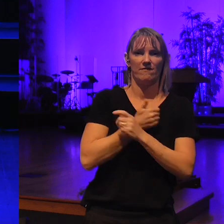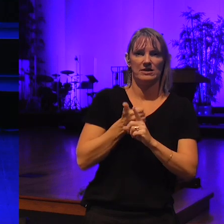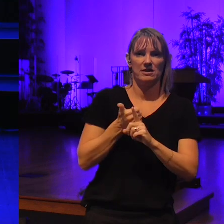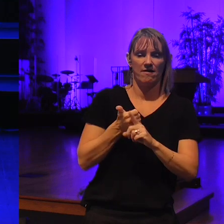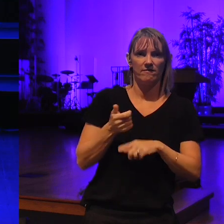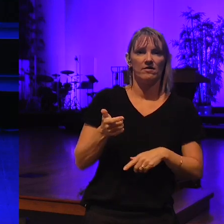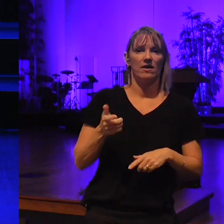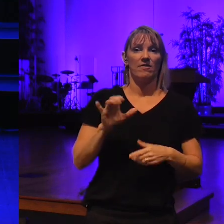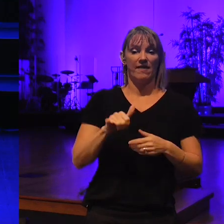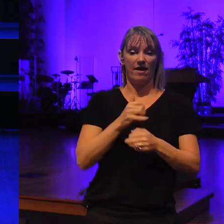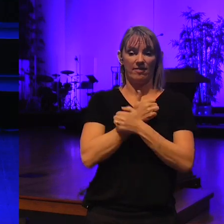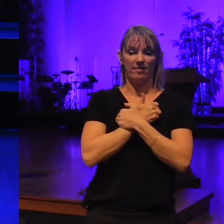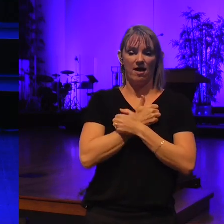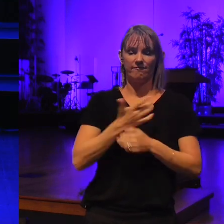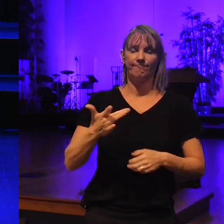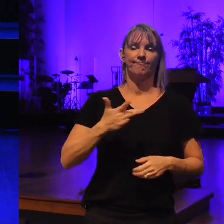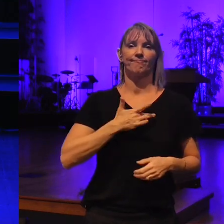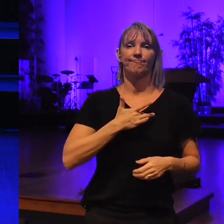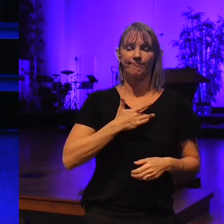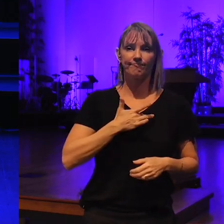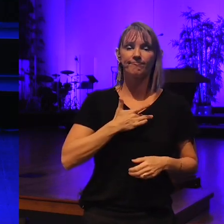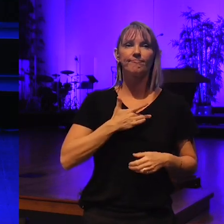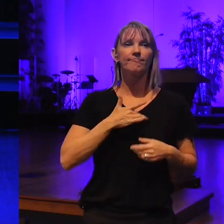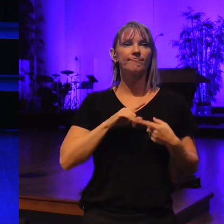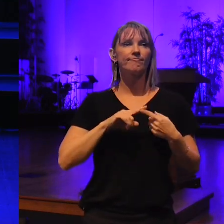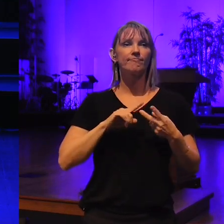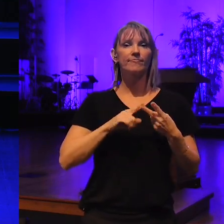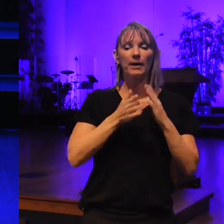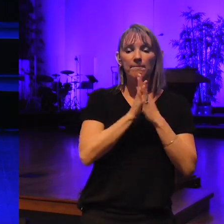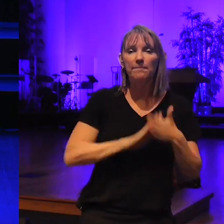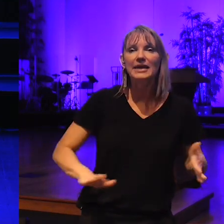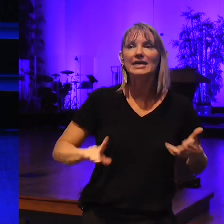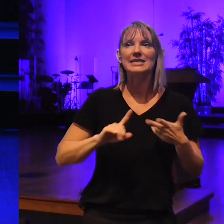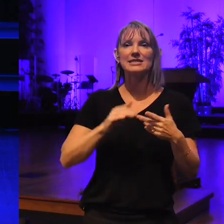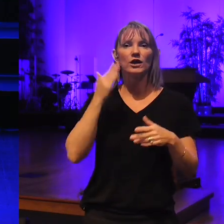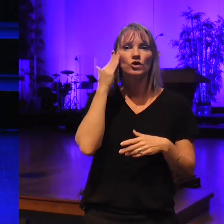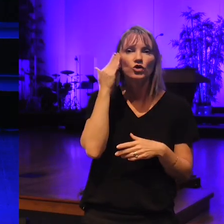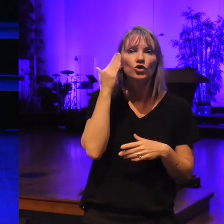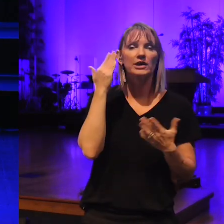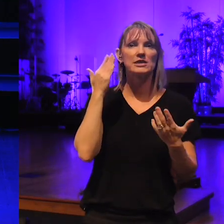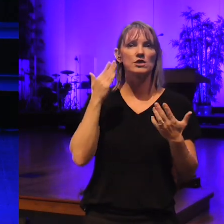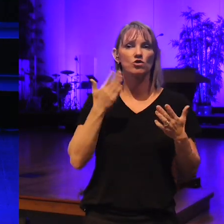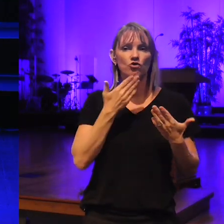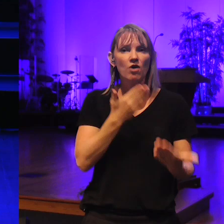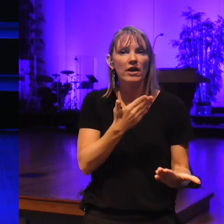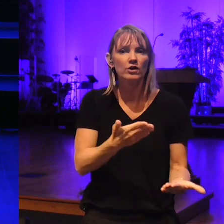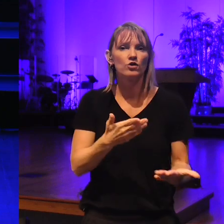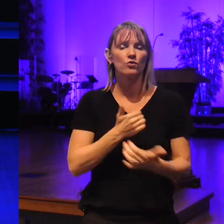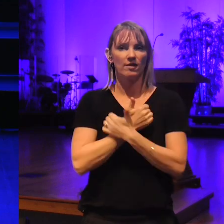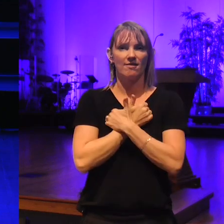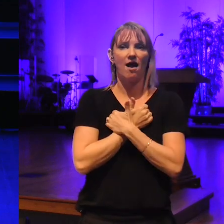that love to our hearts, bringing that peace, assurance, gratitude, and love.